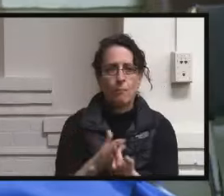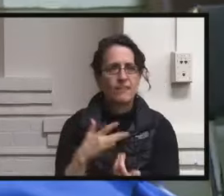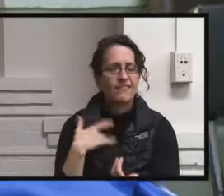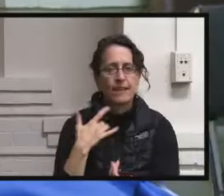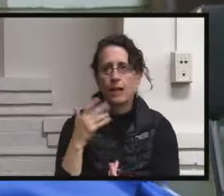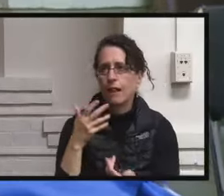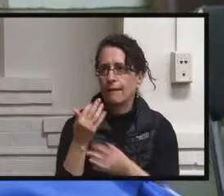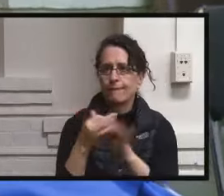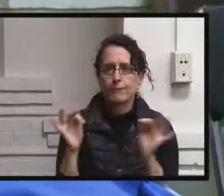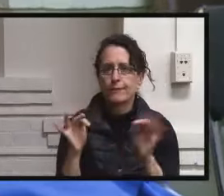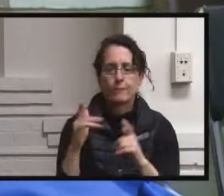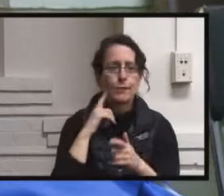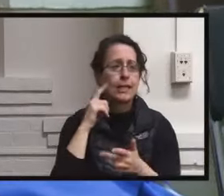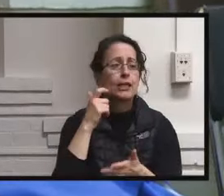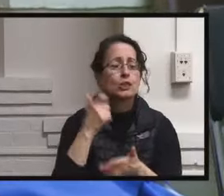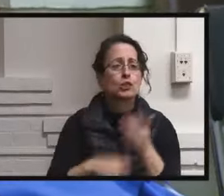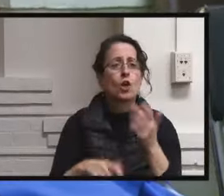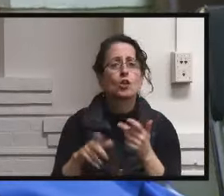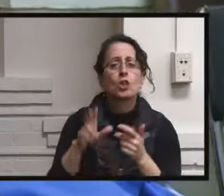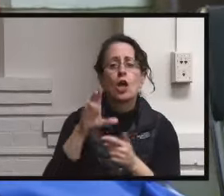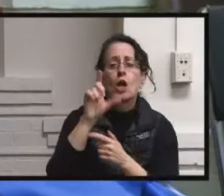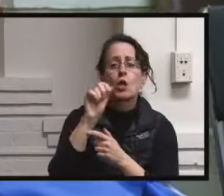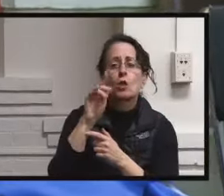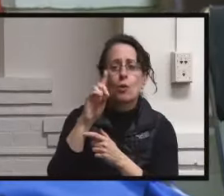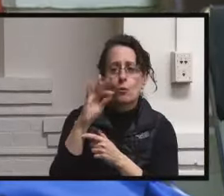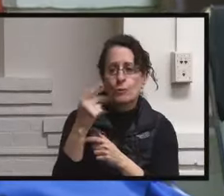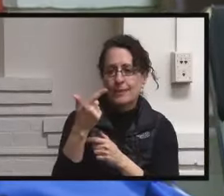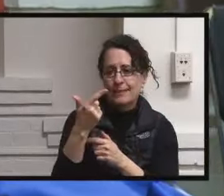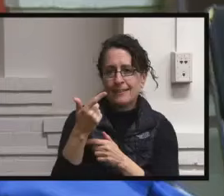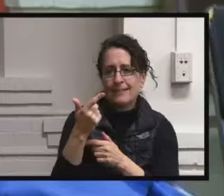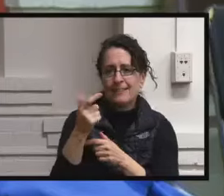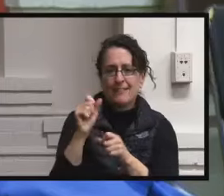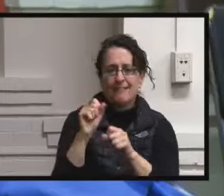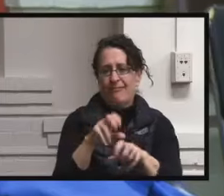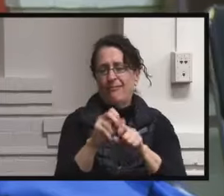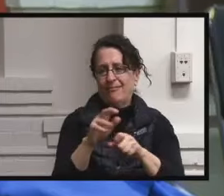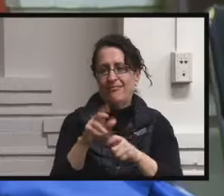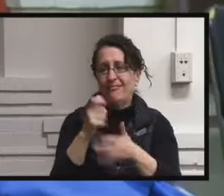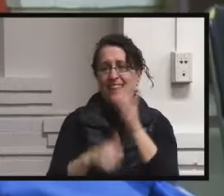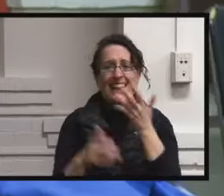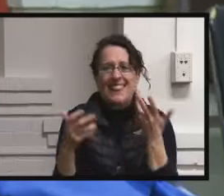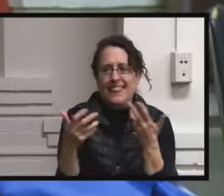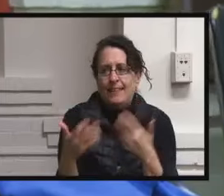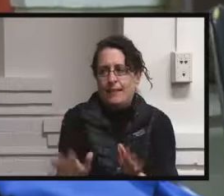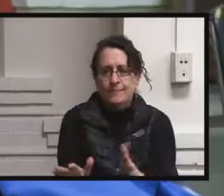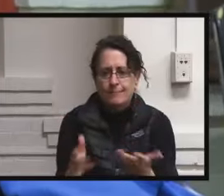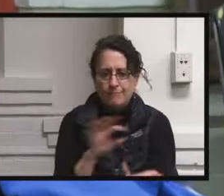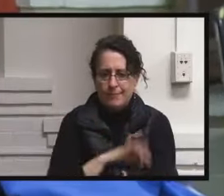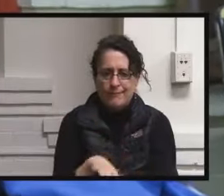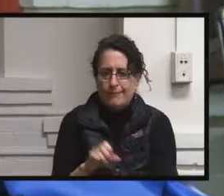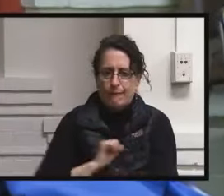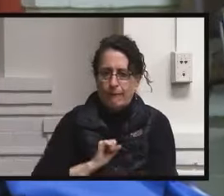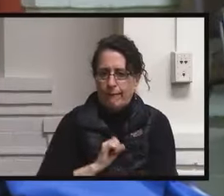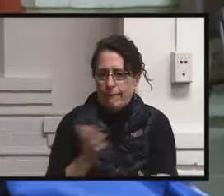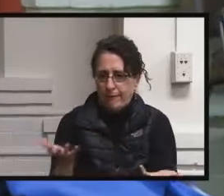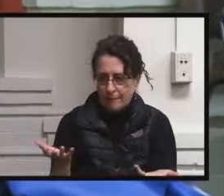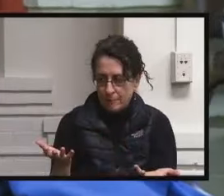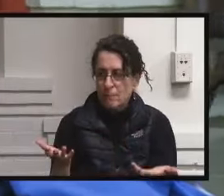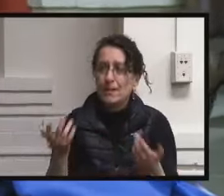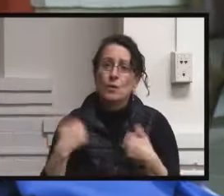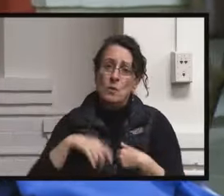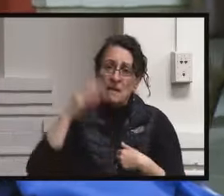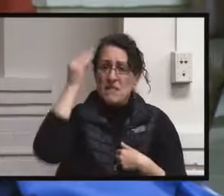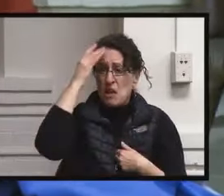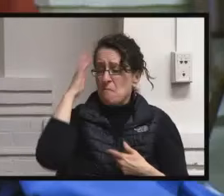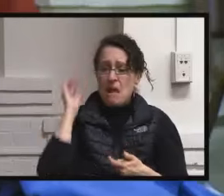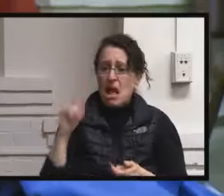charge a loading fee for glass. So we had talked about removing glass from our operation.